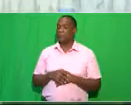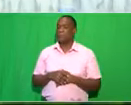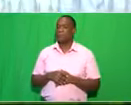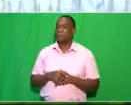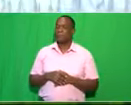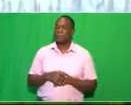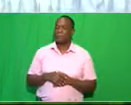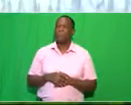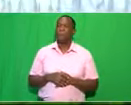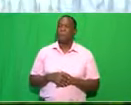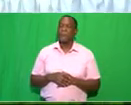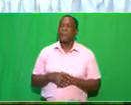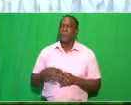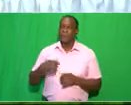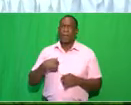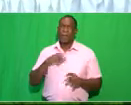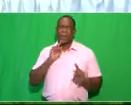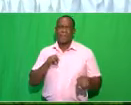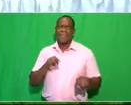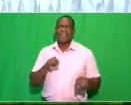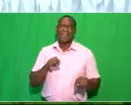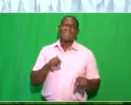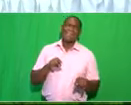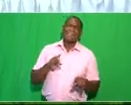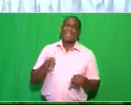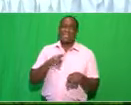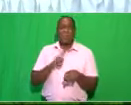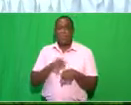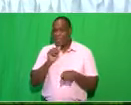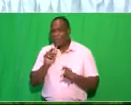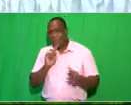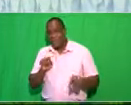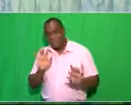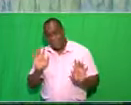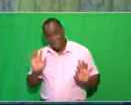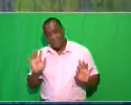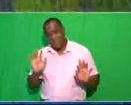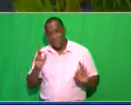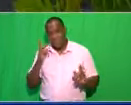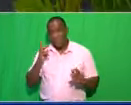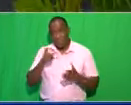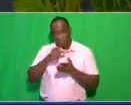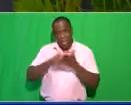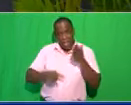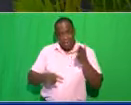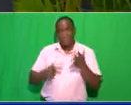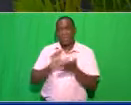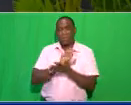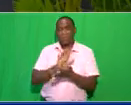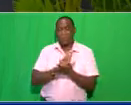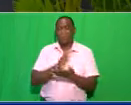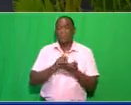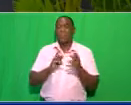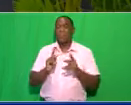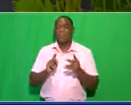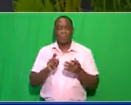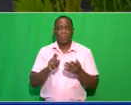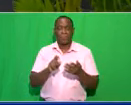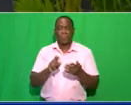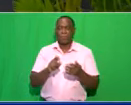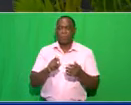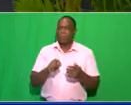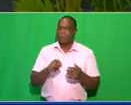that, because I tend not to answer that, because I've seen some articles and papers between people who are very qualified